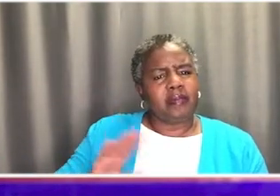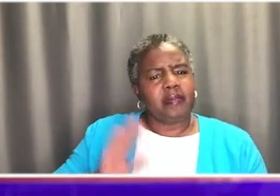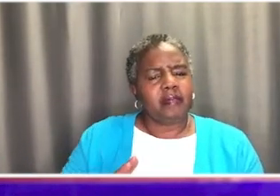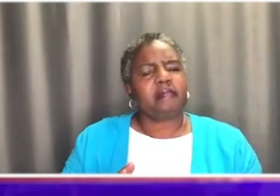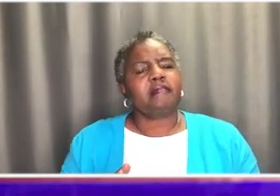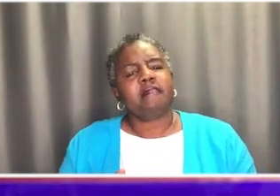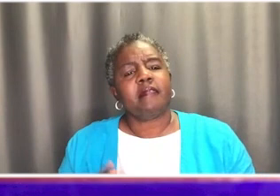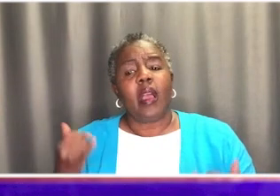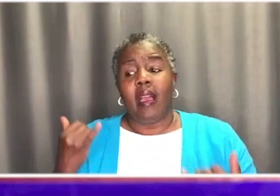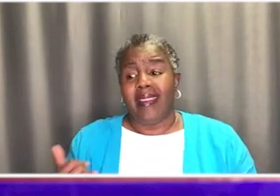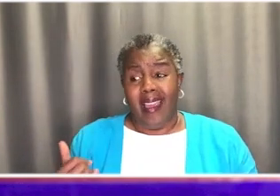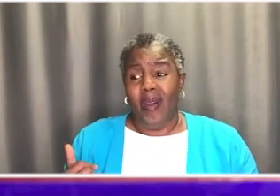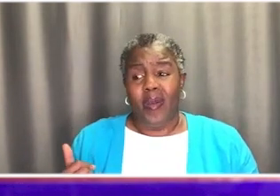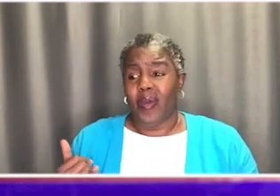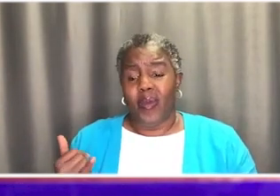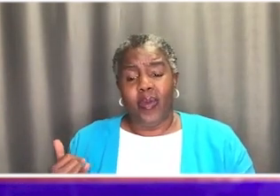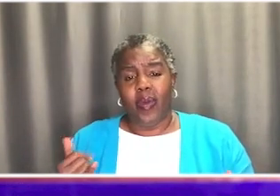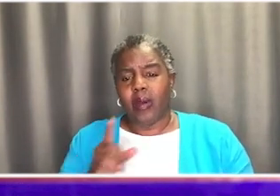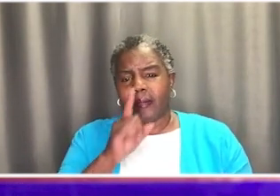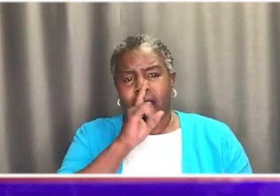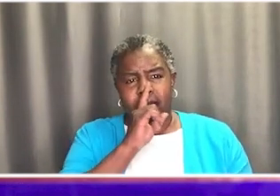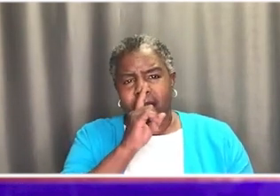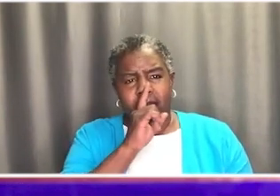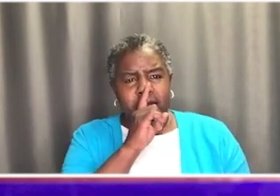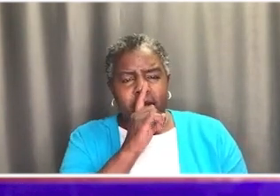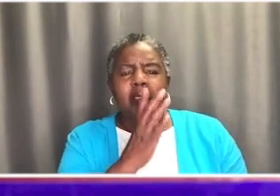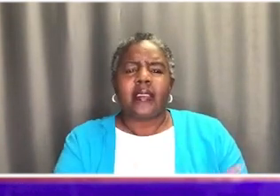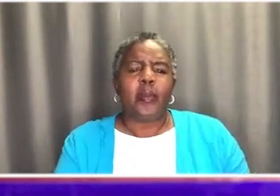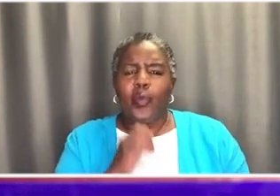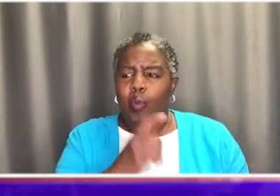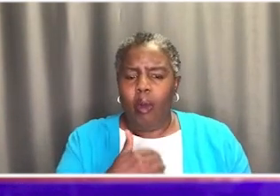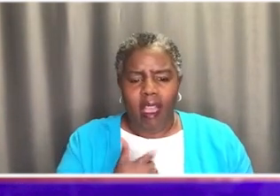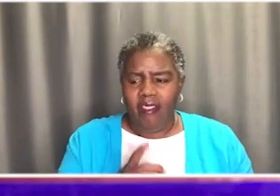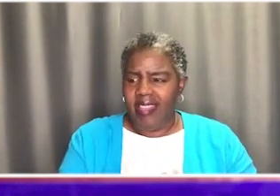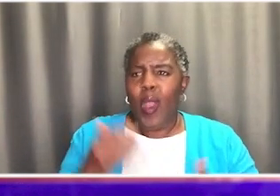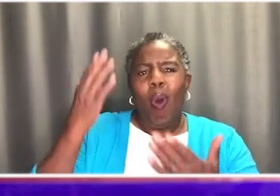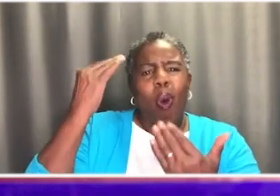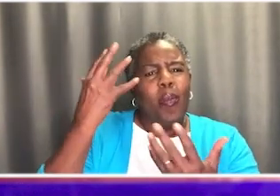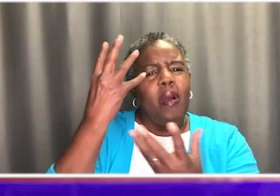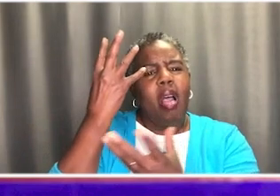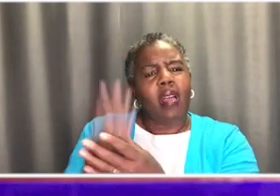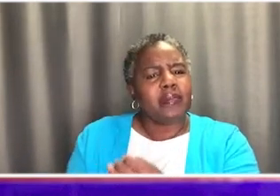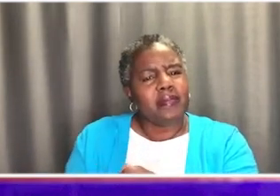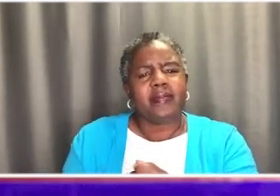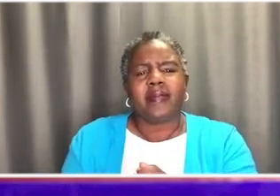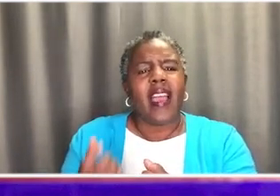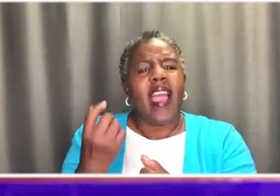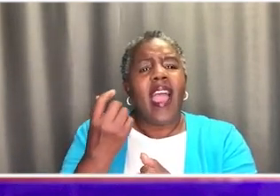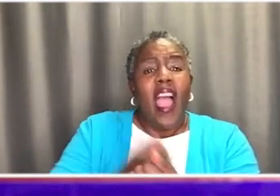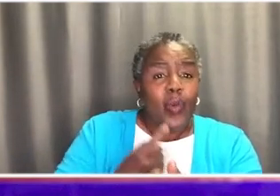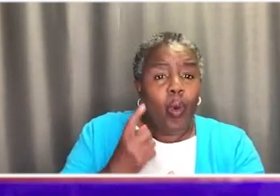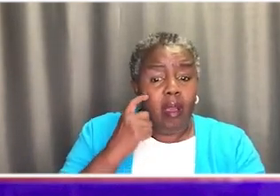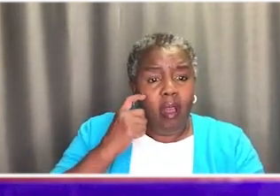so no longer do some of you have that hope that everybody used